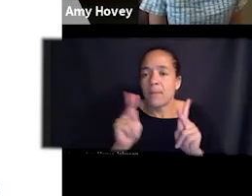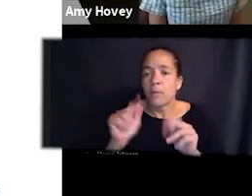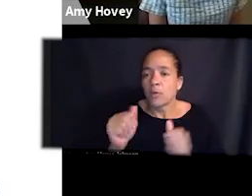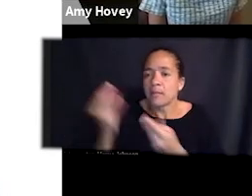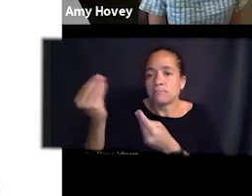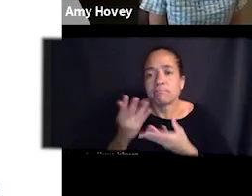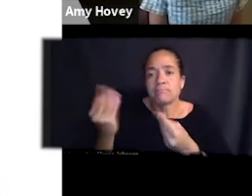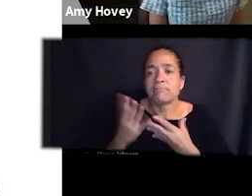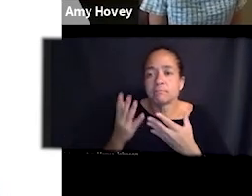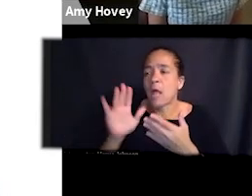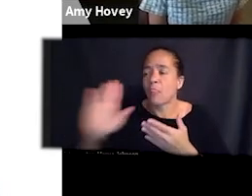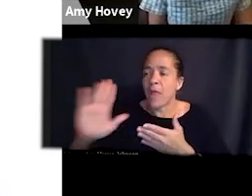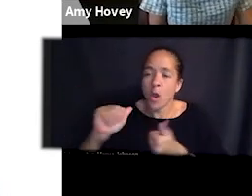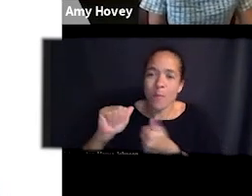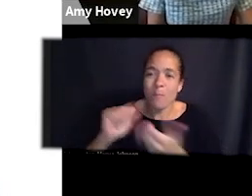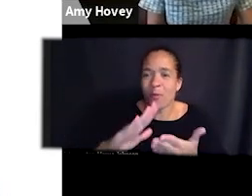comfortable doing.